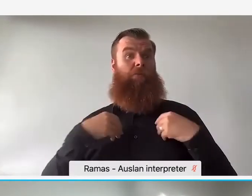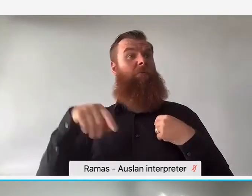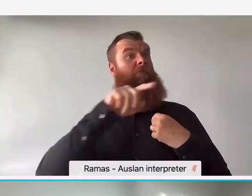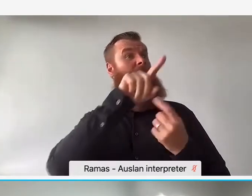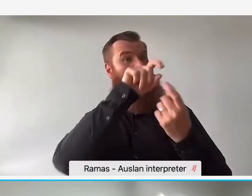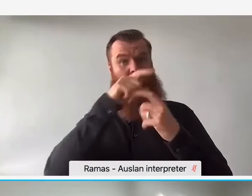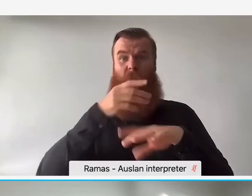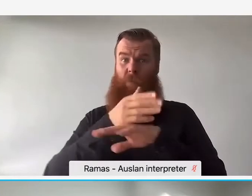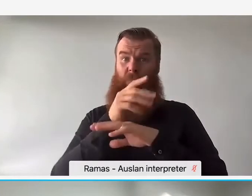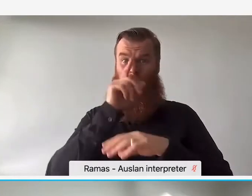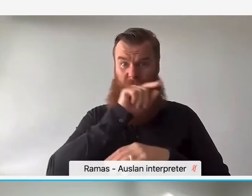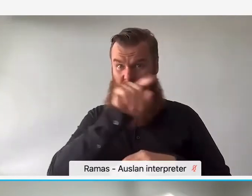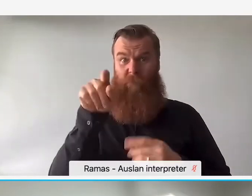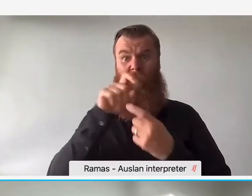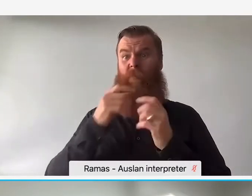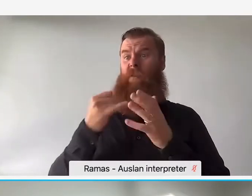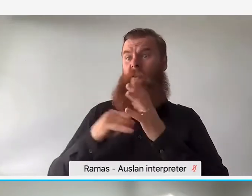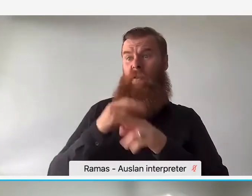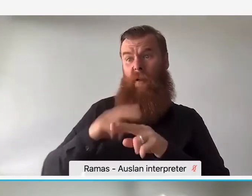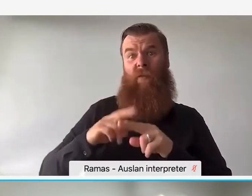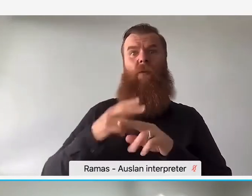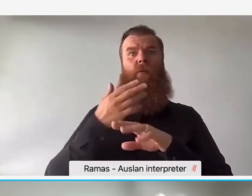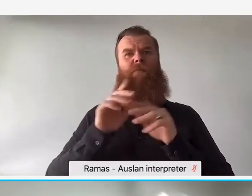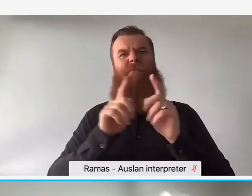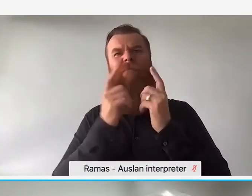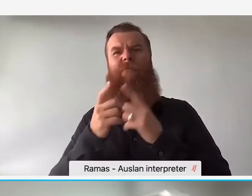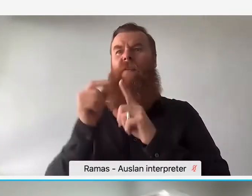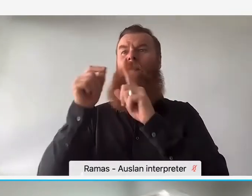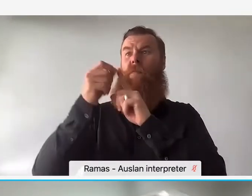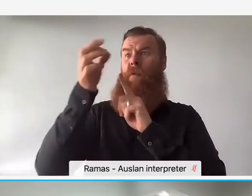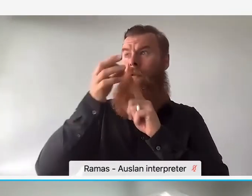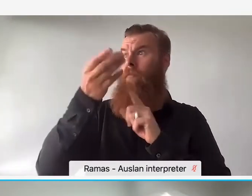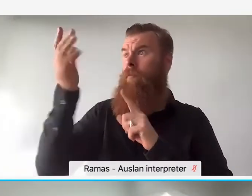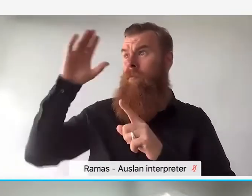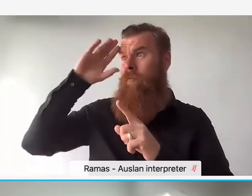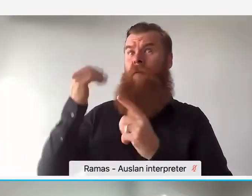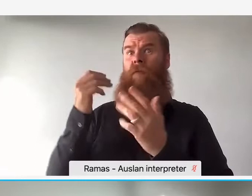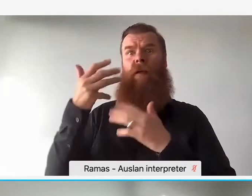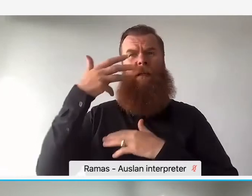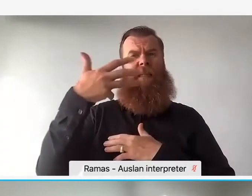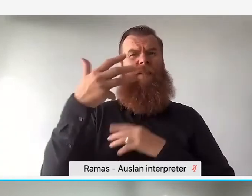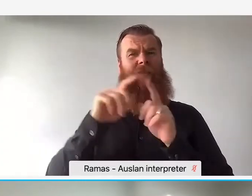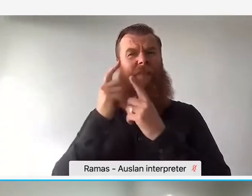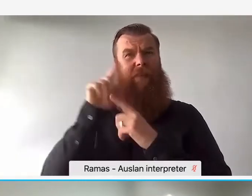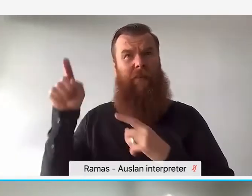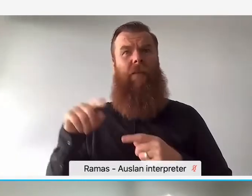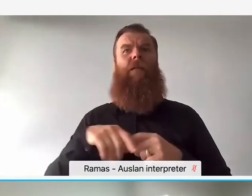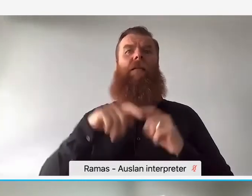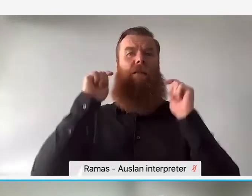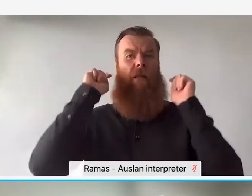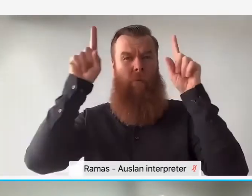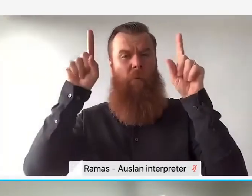Pacific countries and Timor-Leste when there are not enough local workers available in unskilled, low-skilled